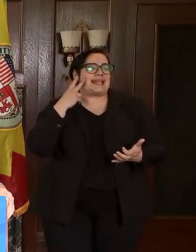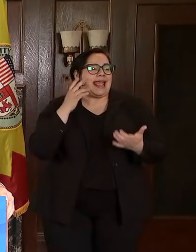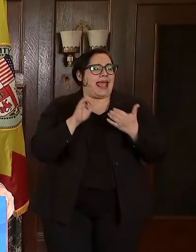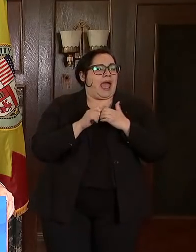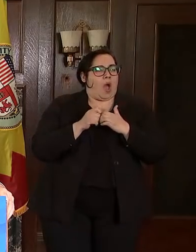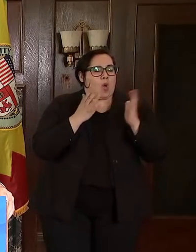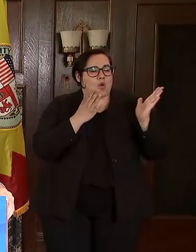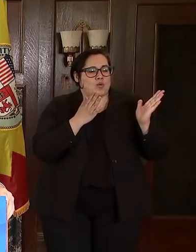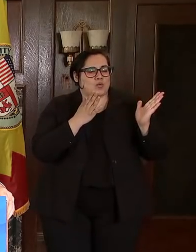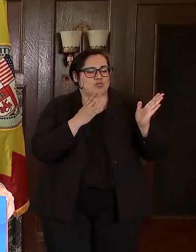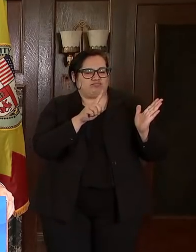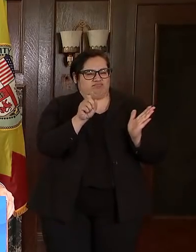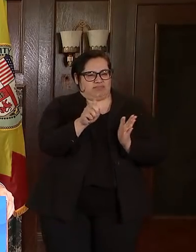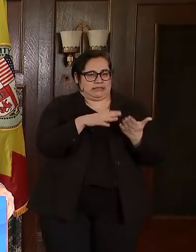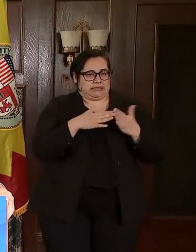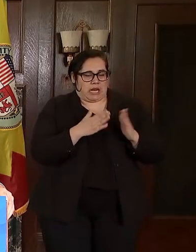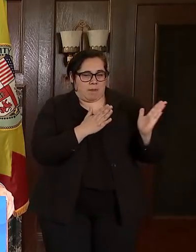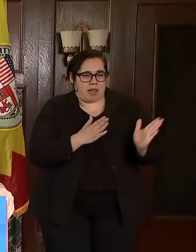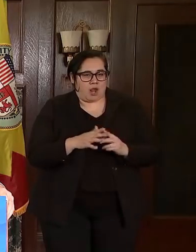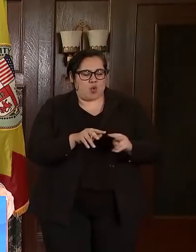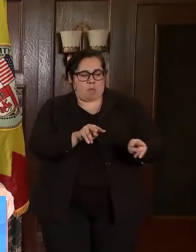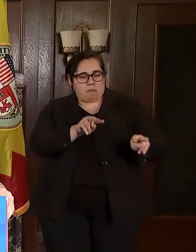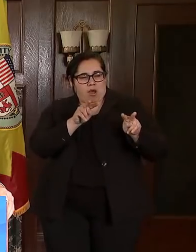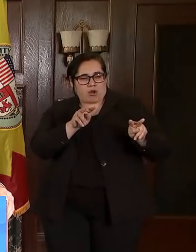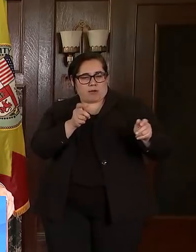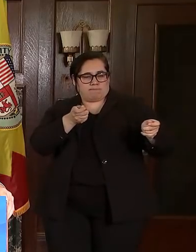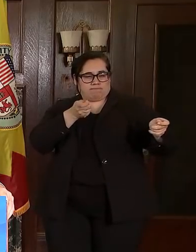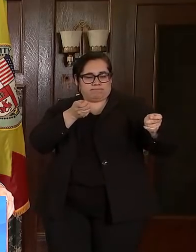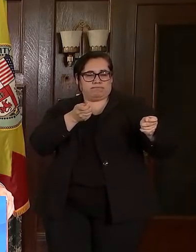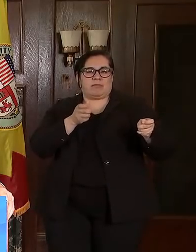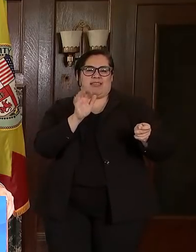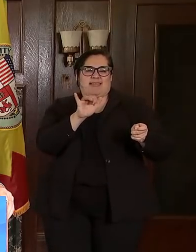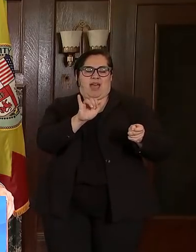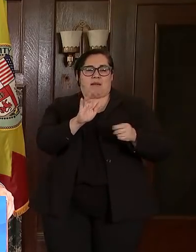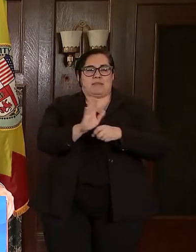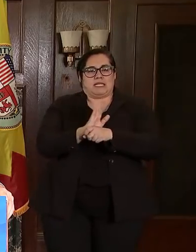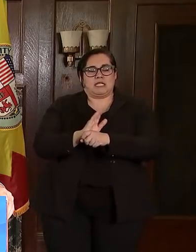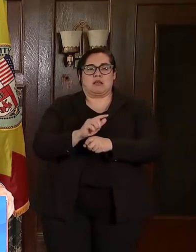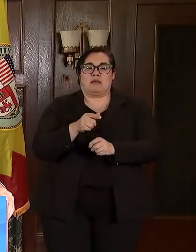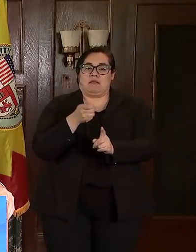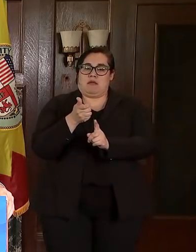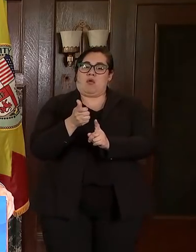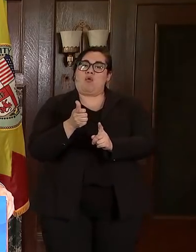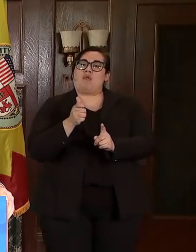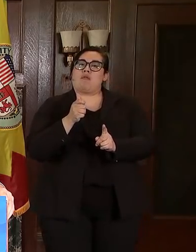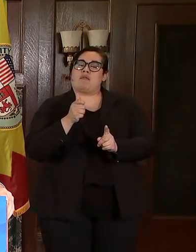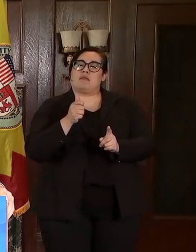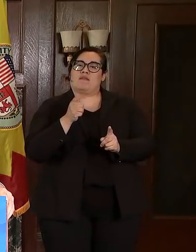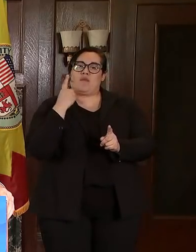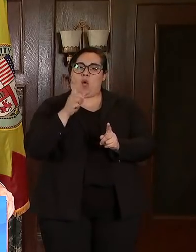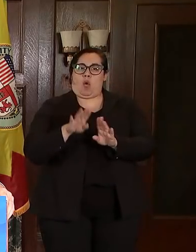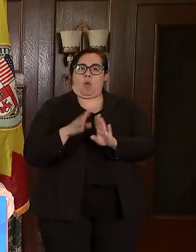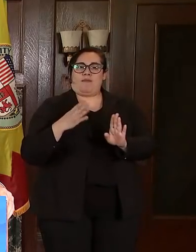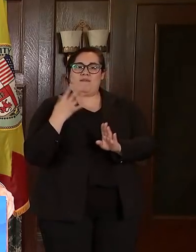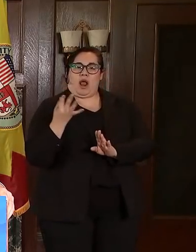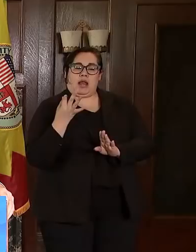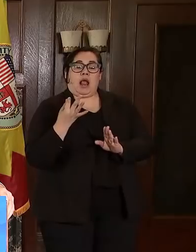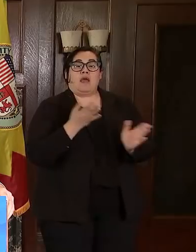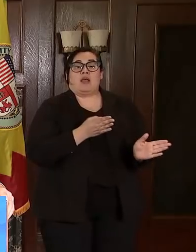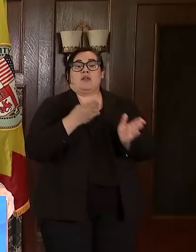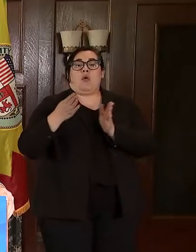plan to monitor, regulate that businesses that are said to open on Friday and then